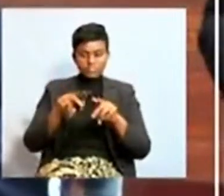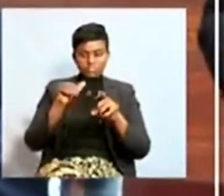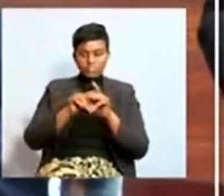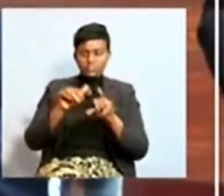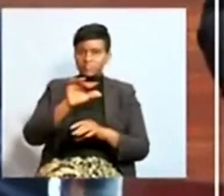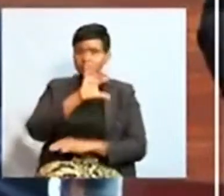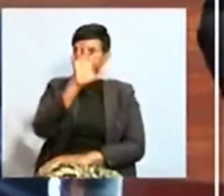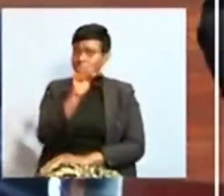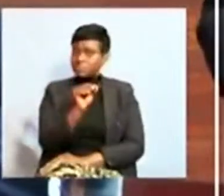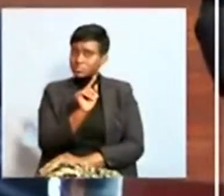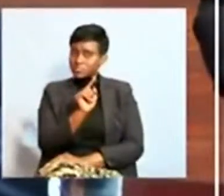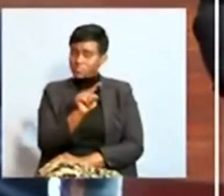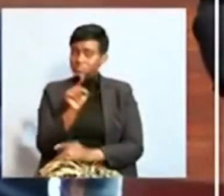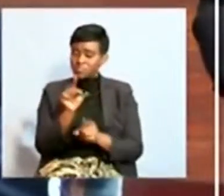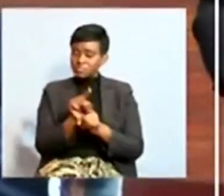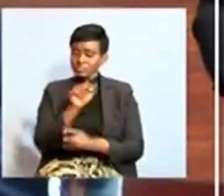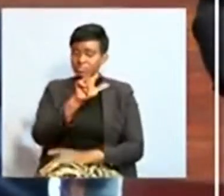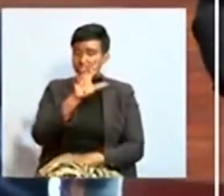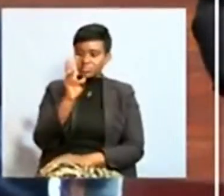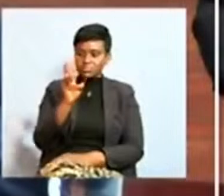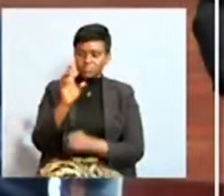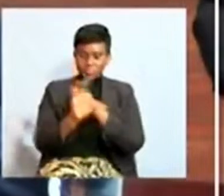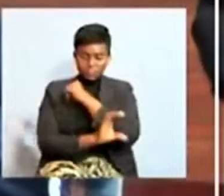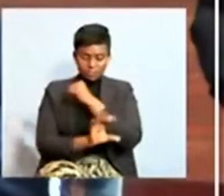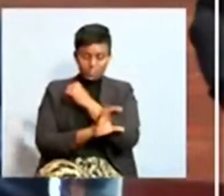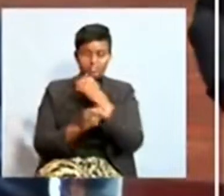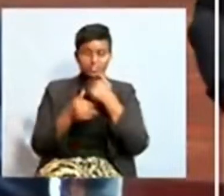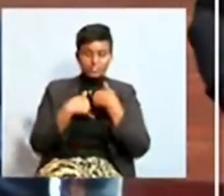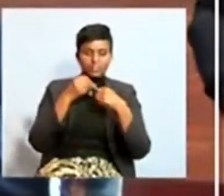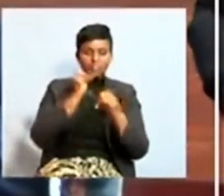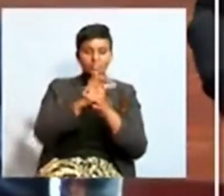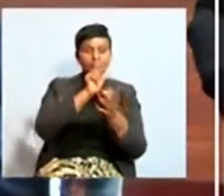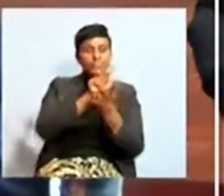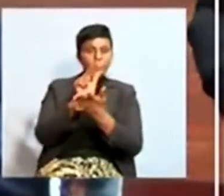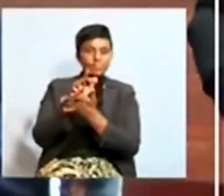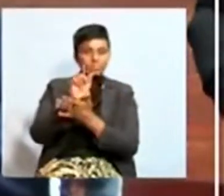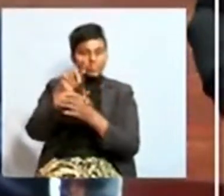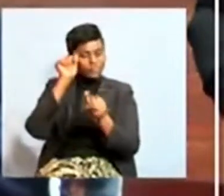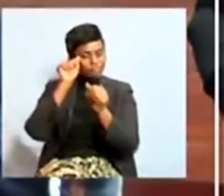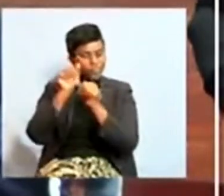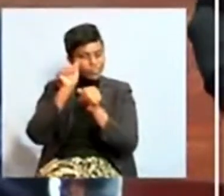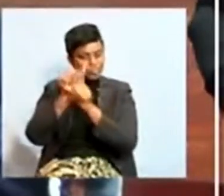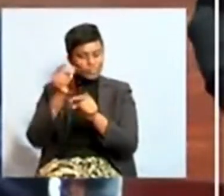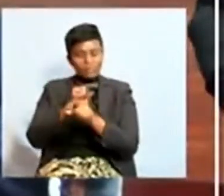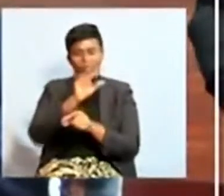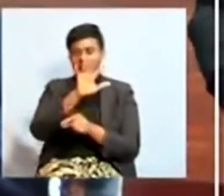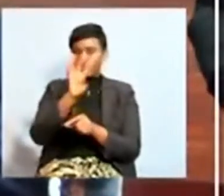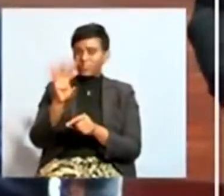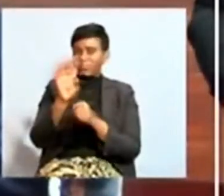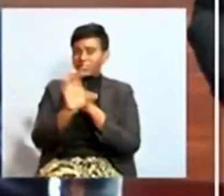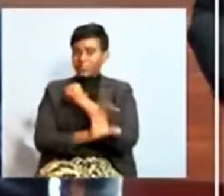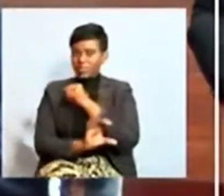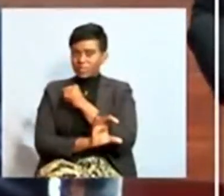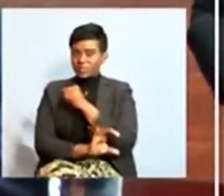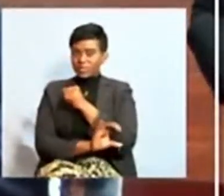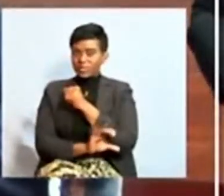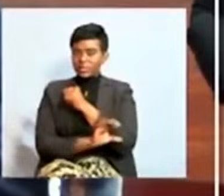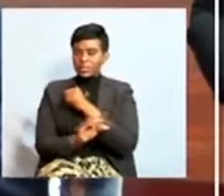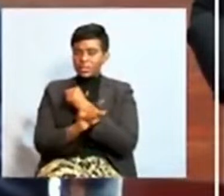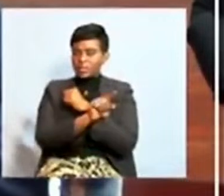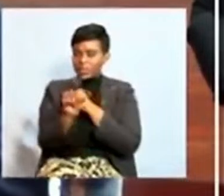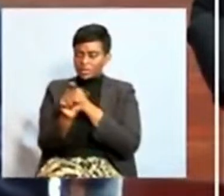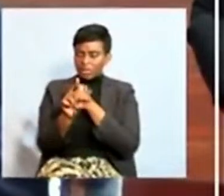African continent, 36 countries have already ratified this agreement out of the 54 countries. Of